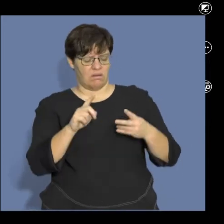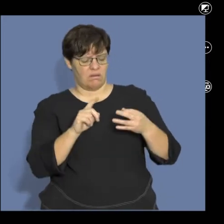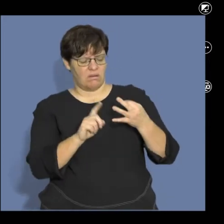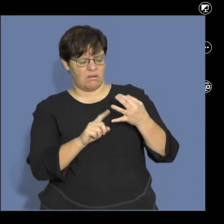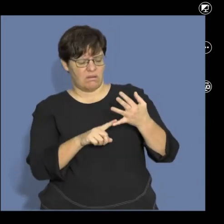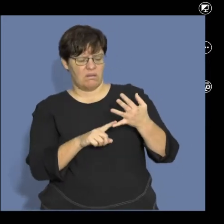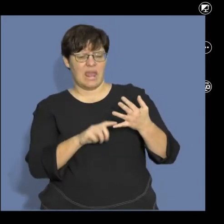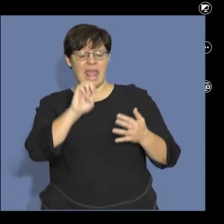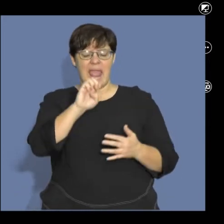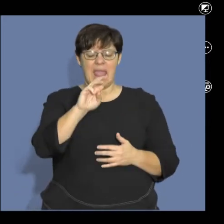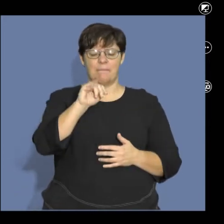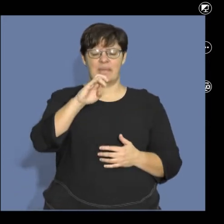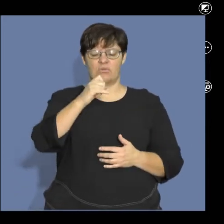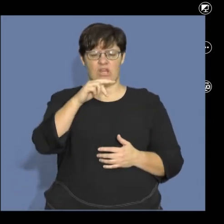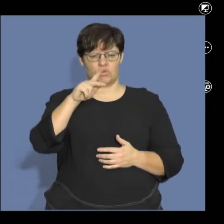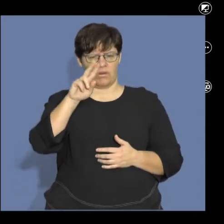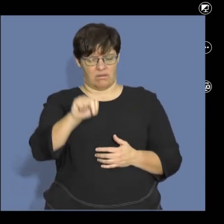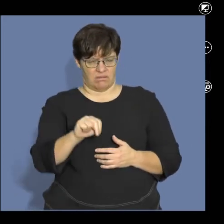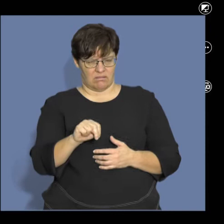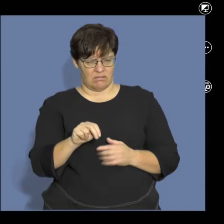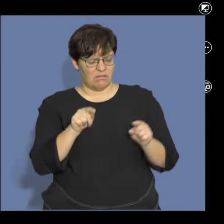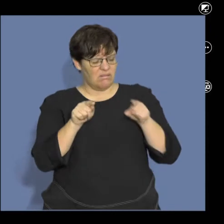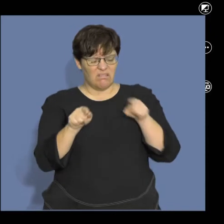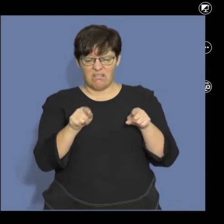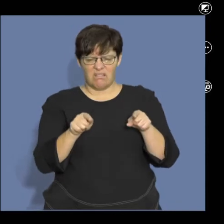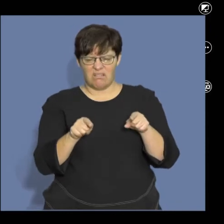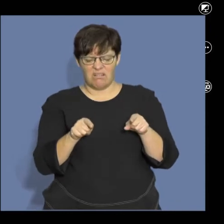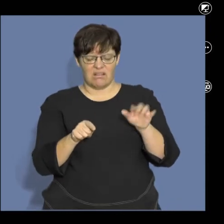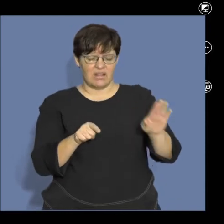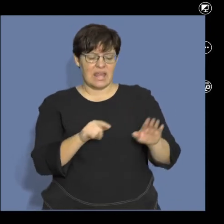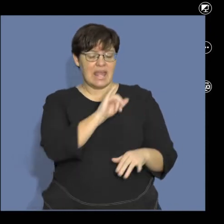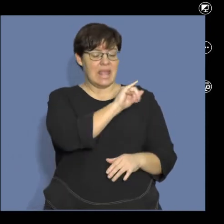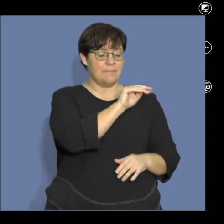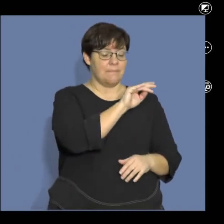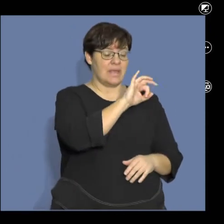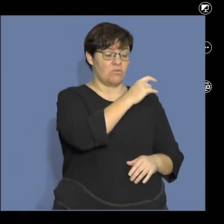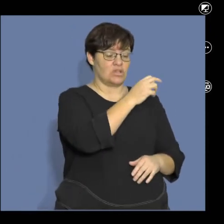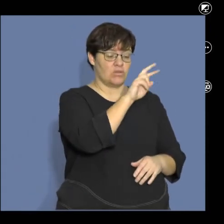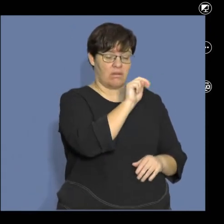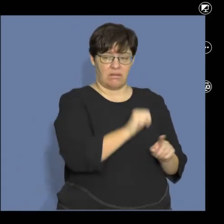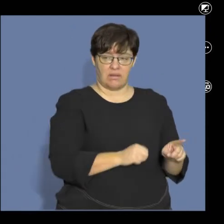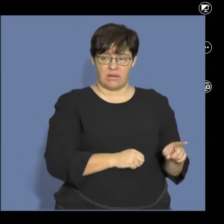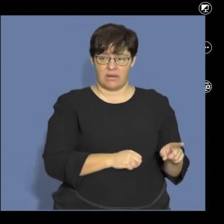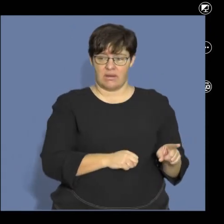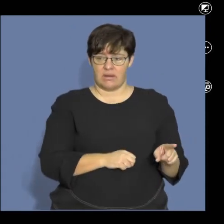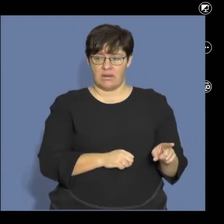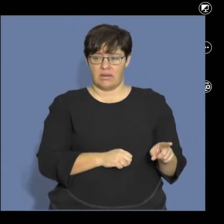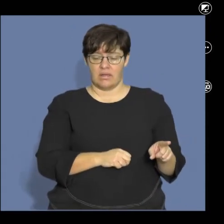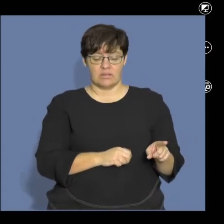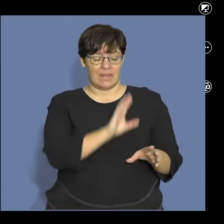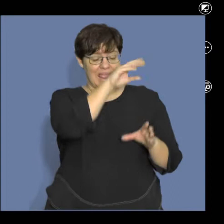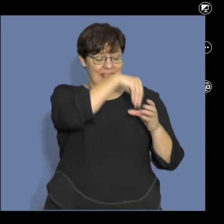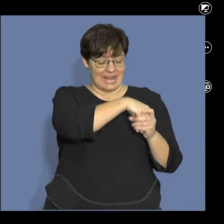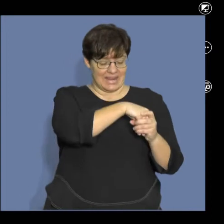emigration. Let's explore these terms. I want you to think about immigration as